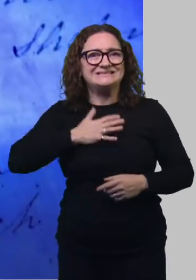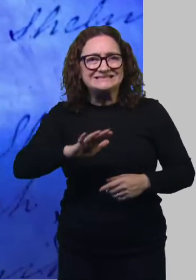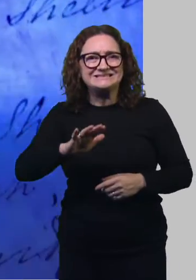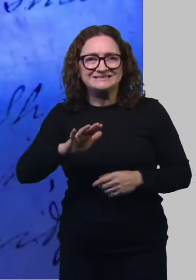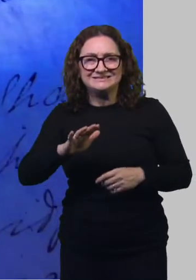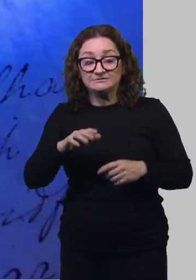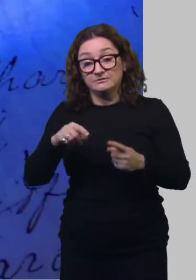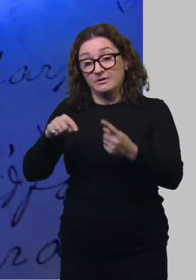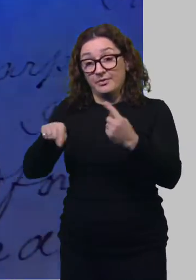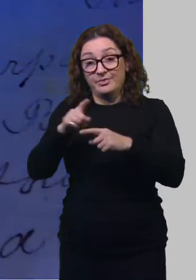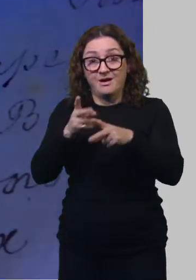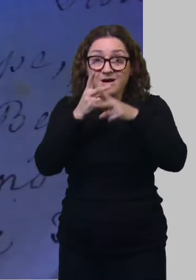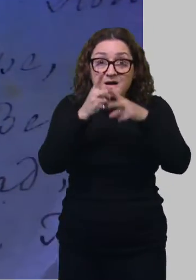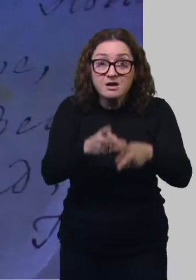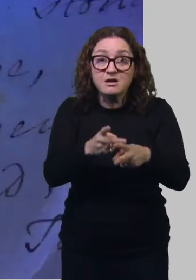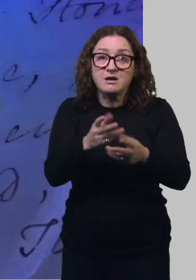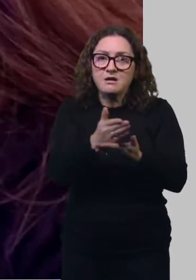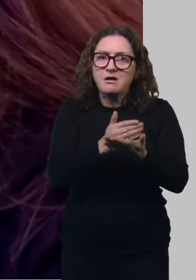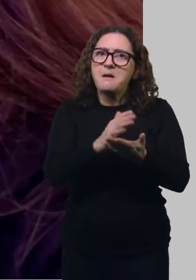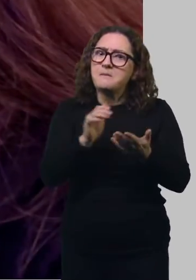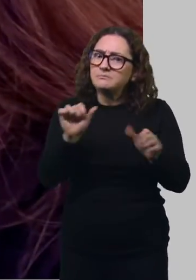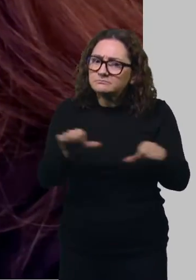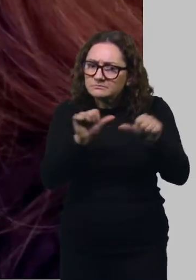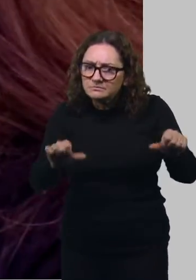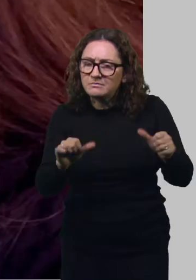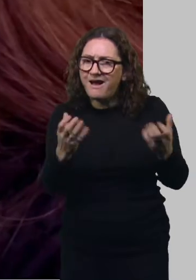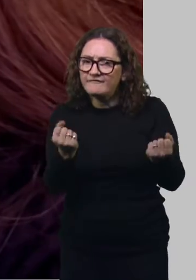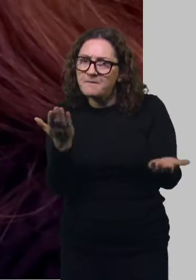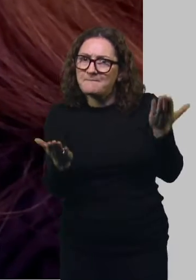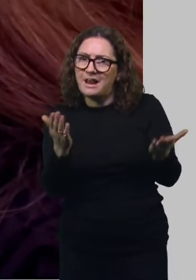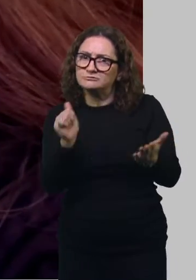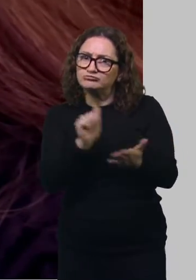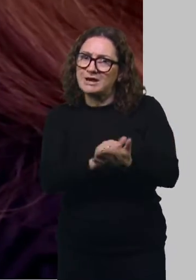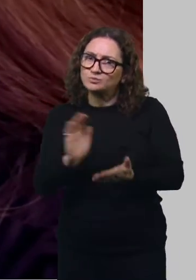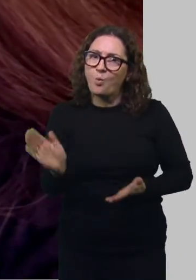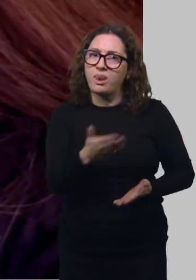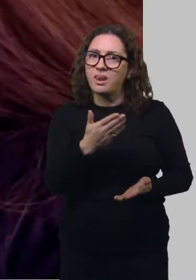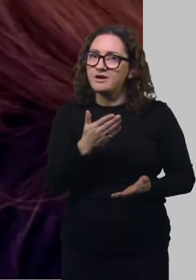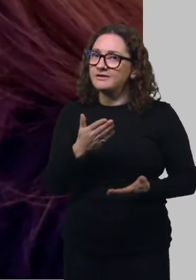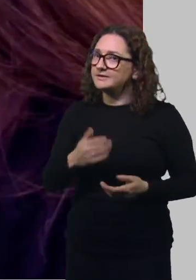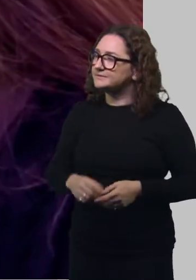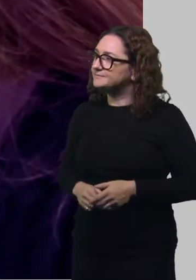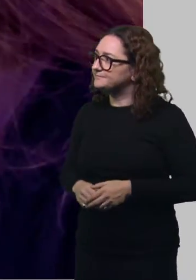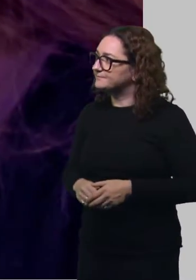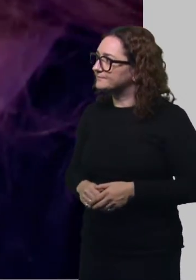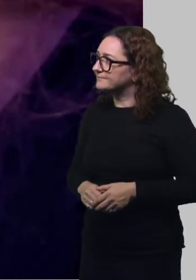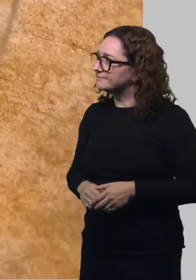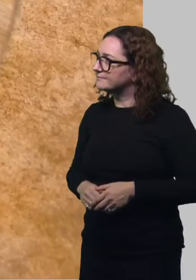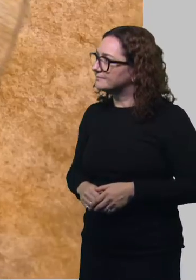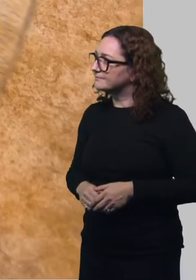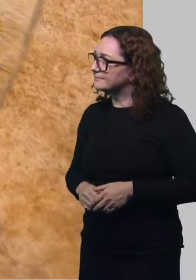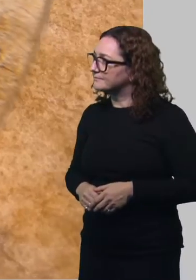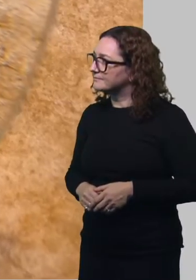environmental requirements. Our conservators make sure that the right balance is maintained for all of them. We also manage